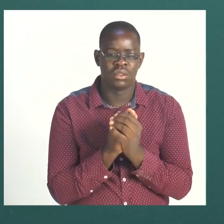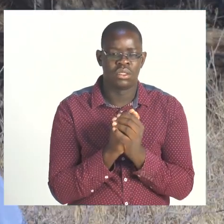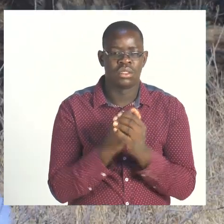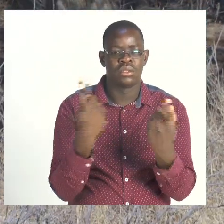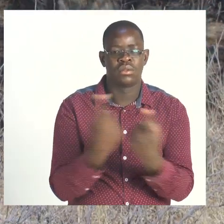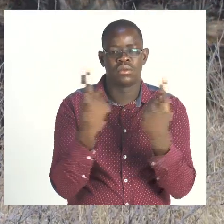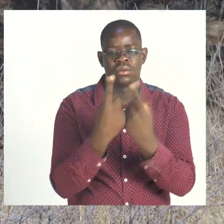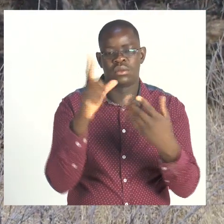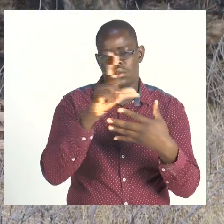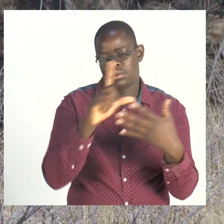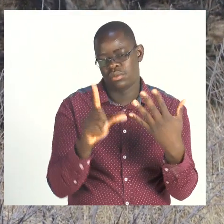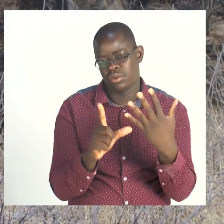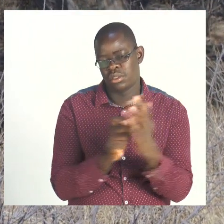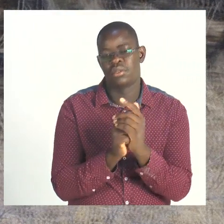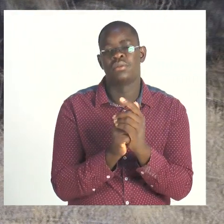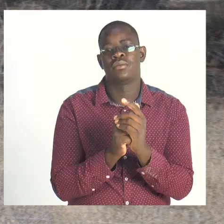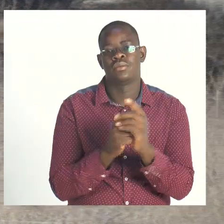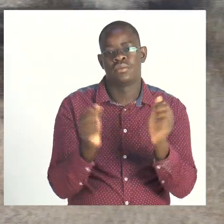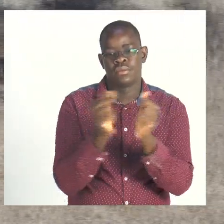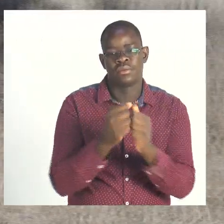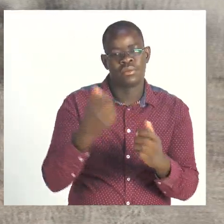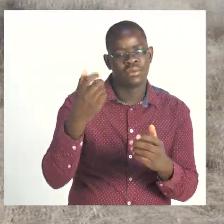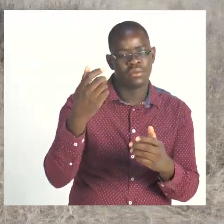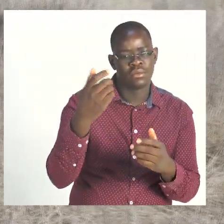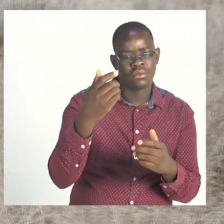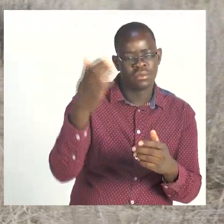us. Gary!